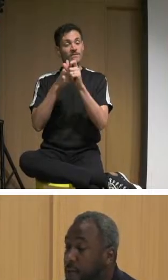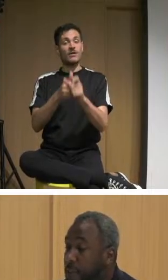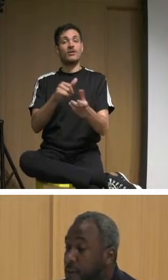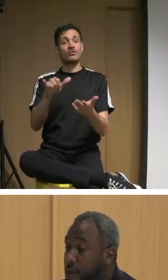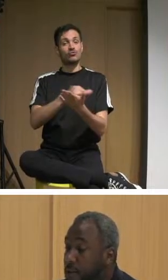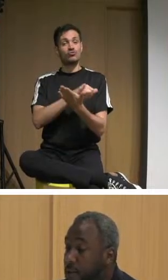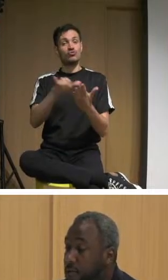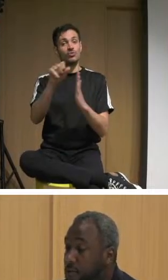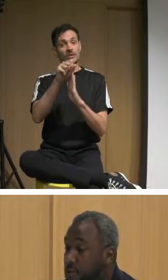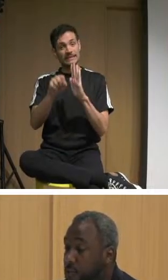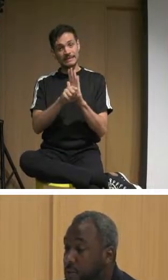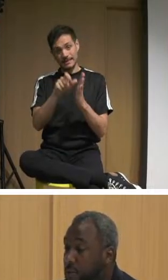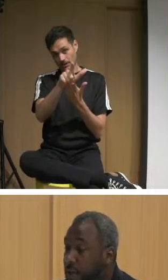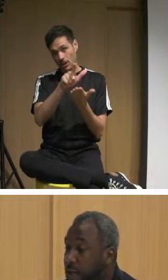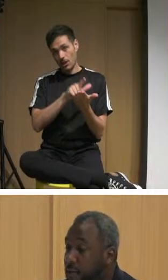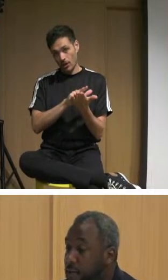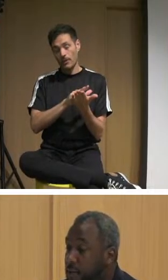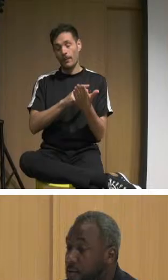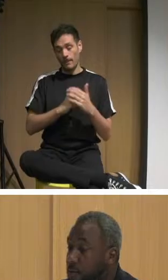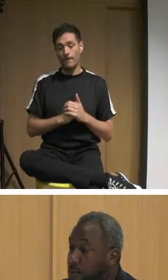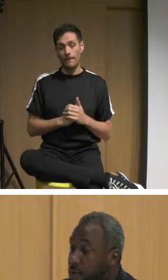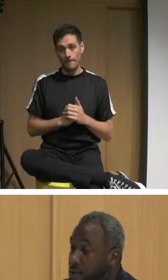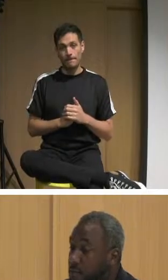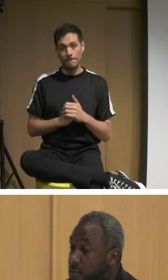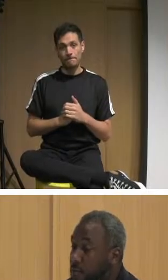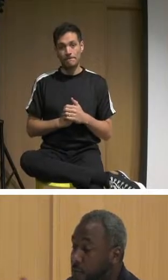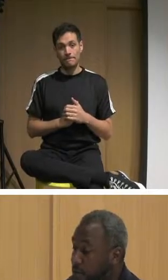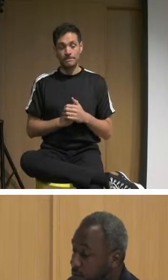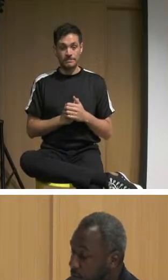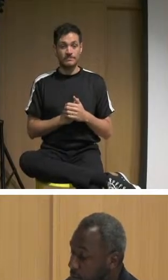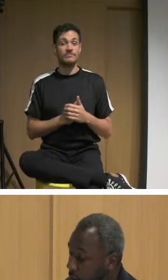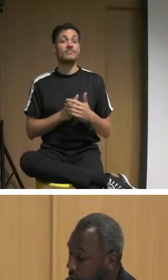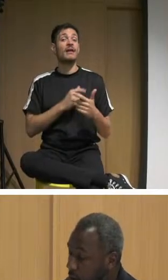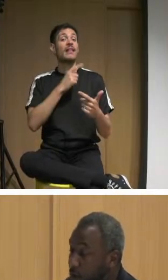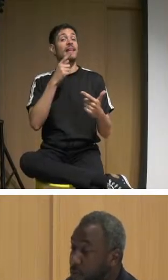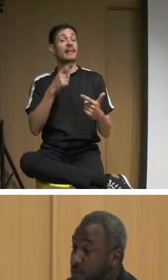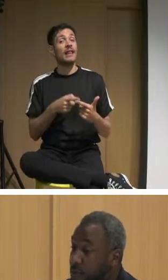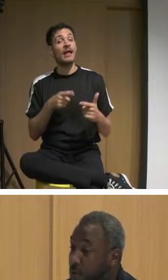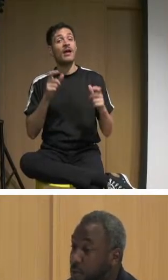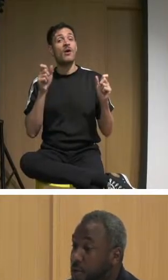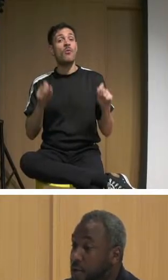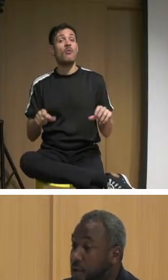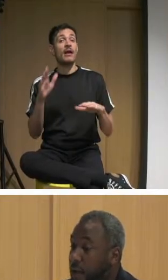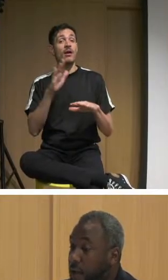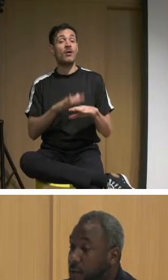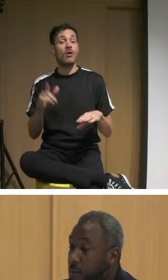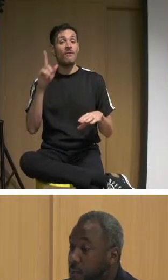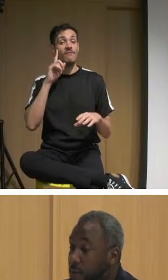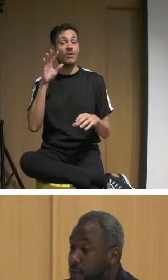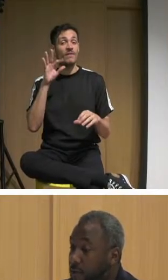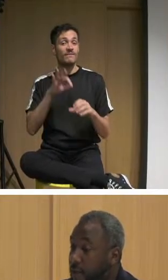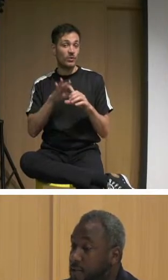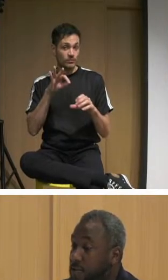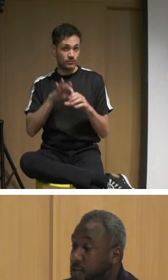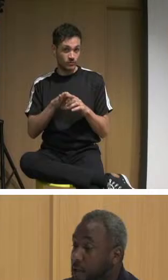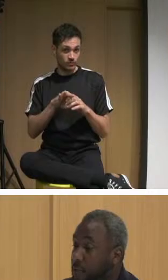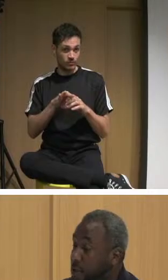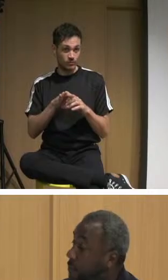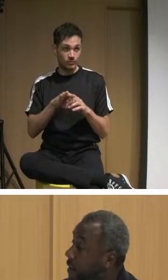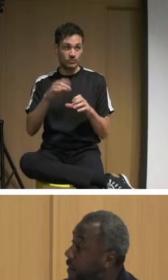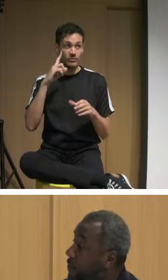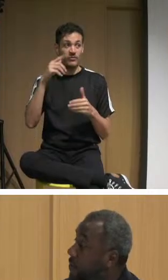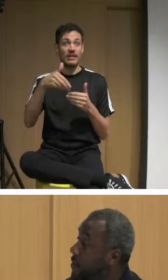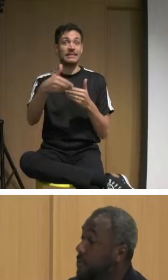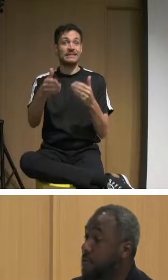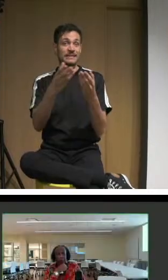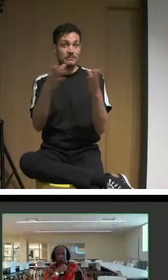law. And then as soon as we do that, then we could call for the vote at whatever public next meeting